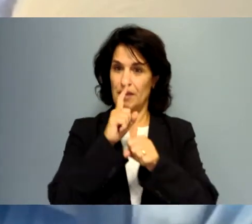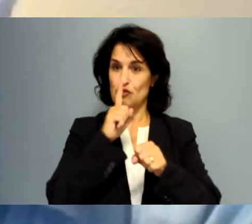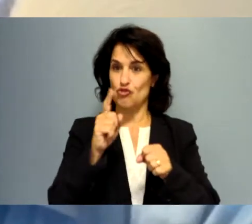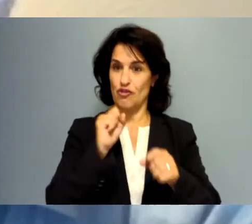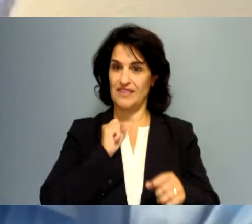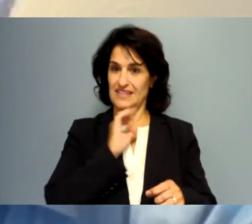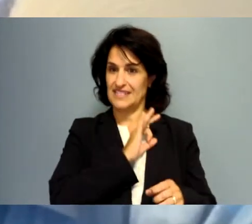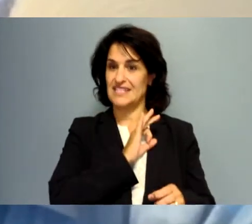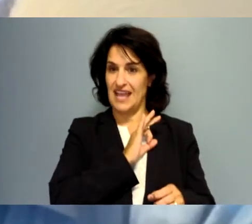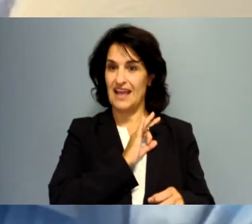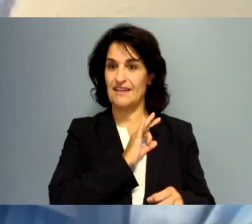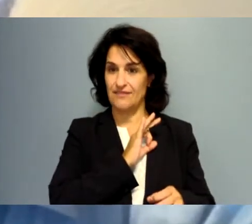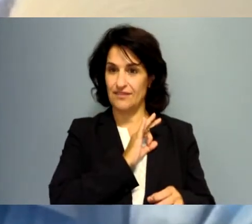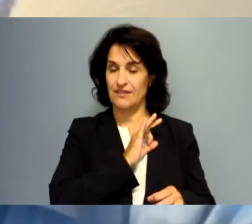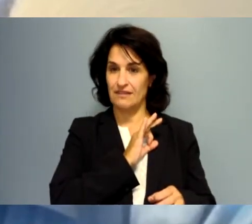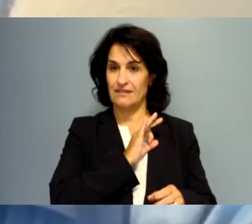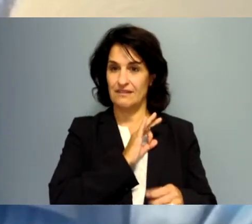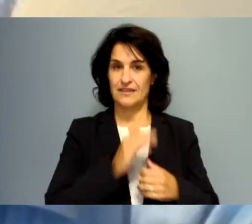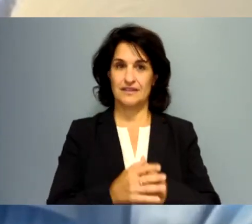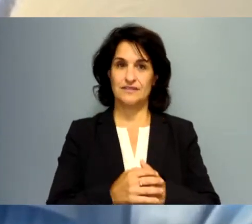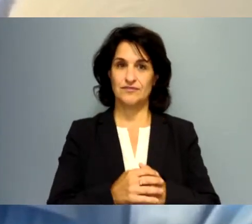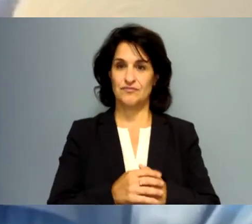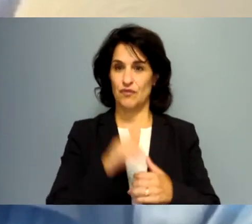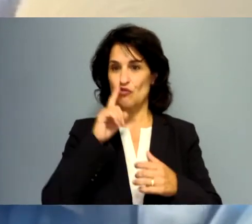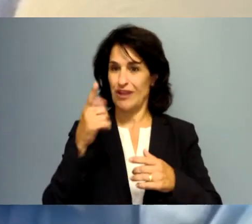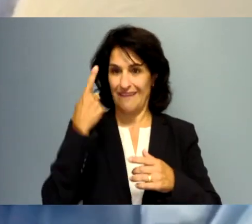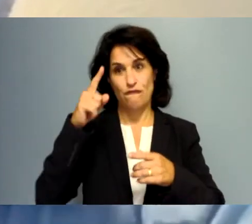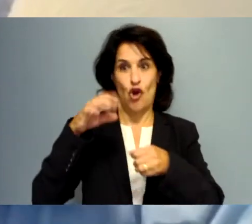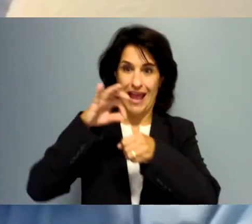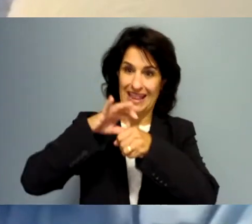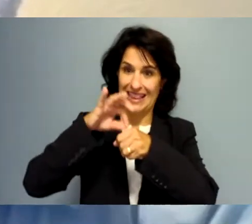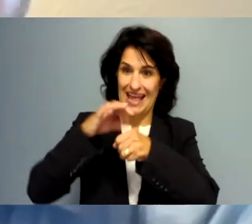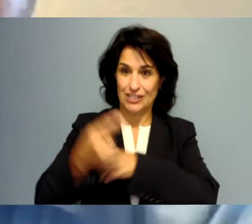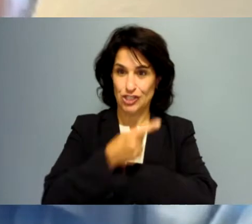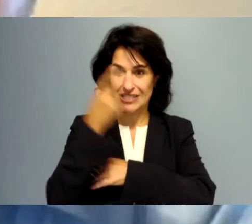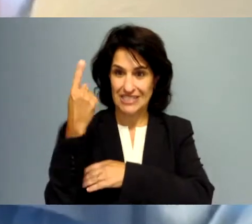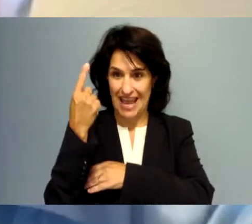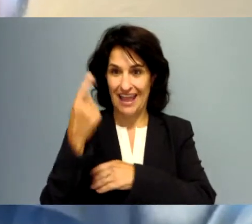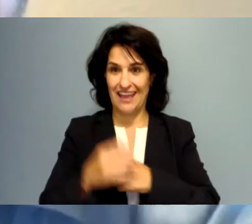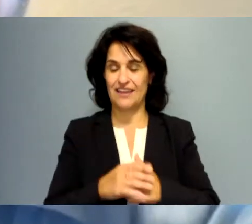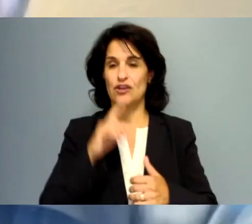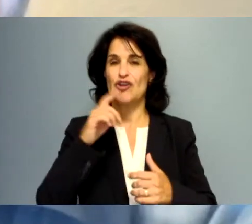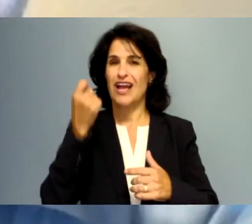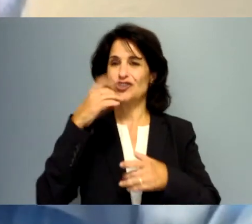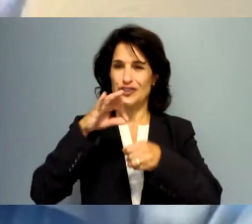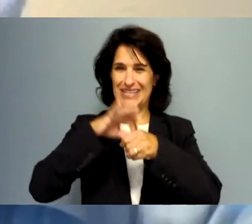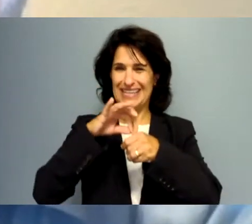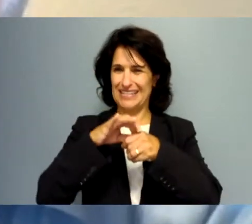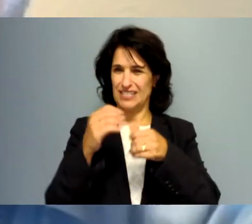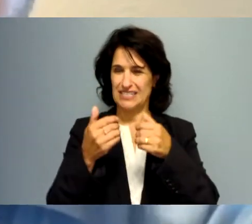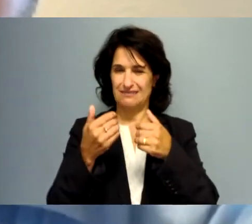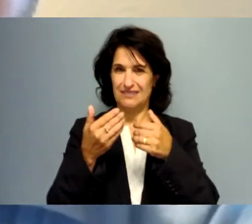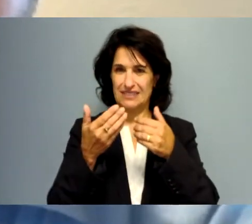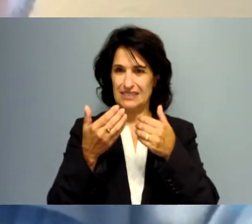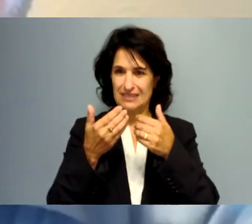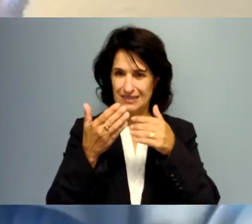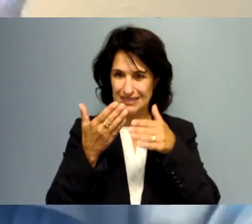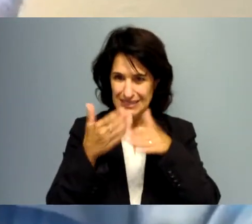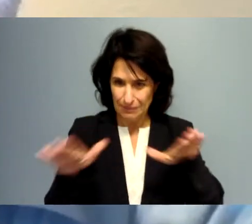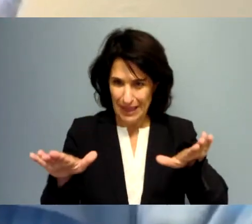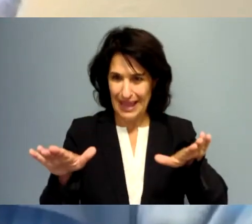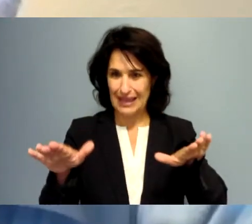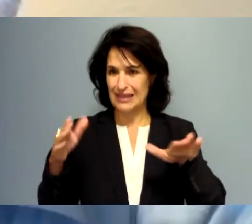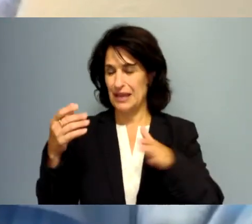polling places are staffed on election day. With the election now split into mail-in voting